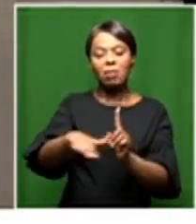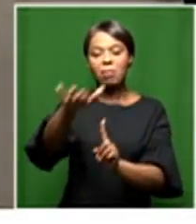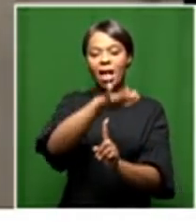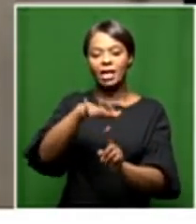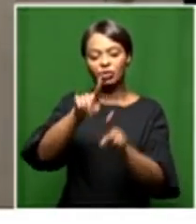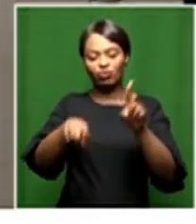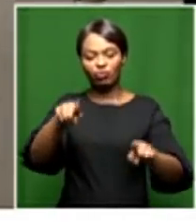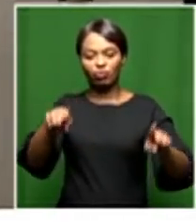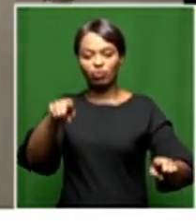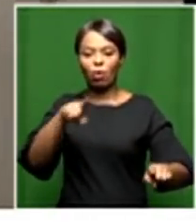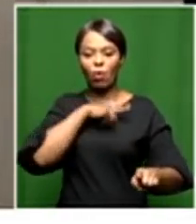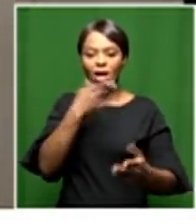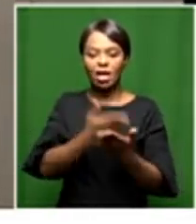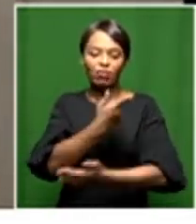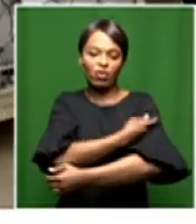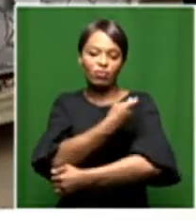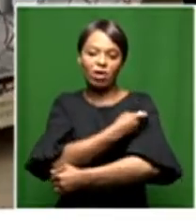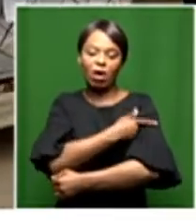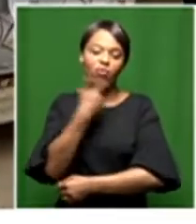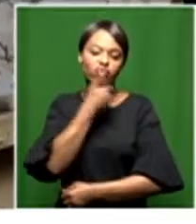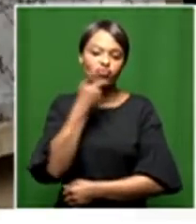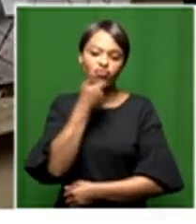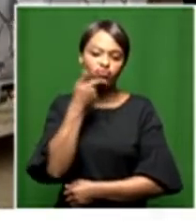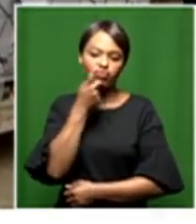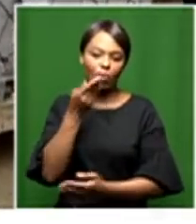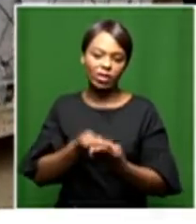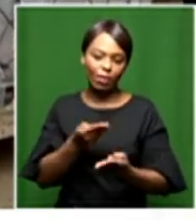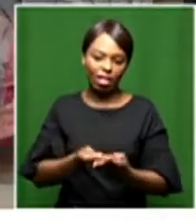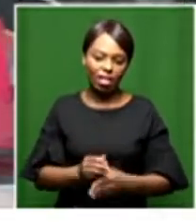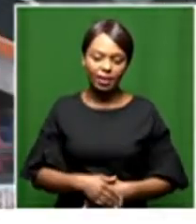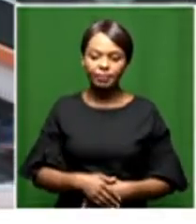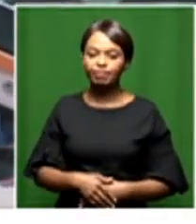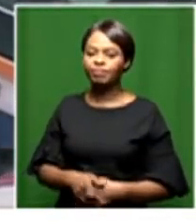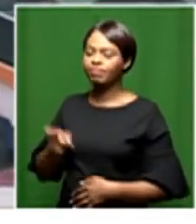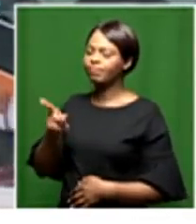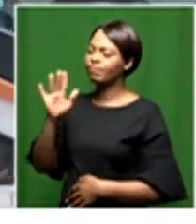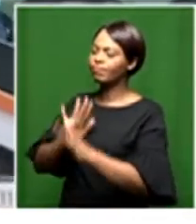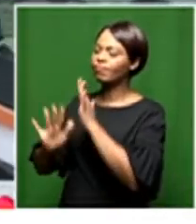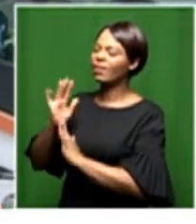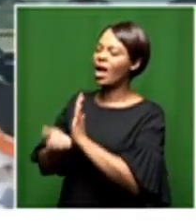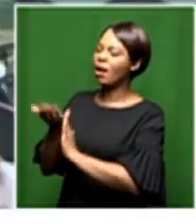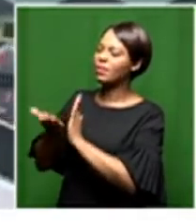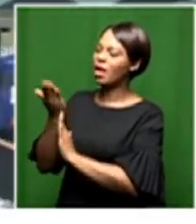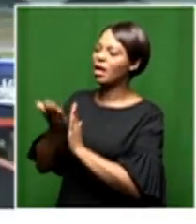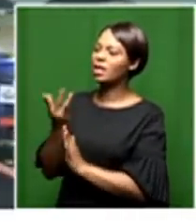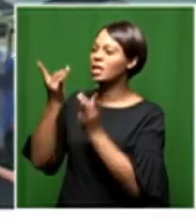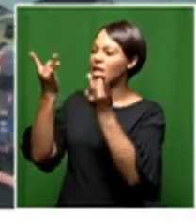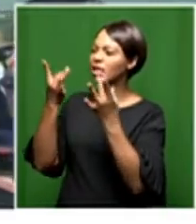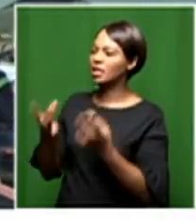start inoculation as soon as possible. Ephert, if you could just bring us up to date regarding the statistics